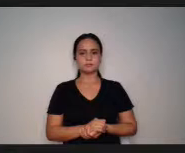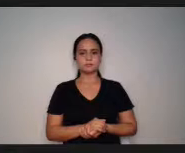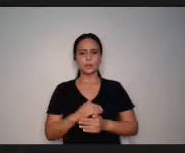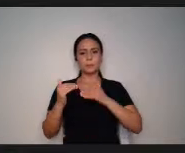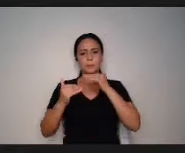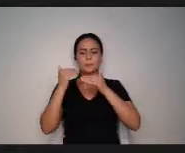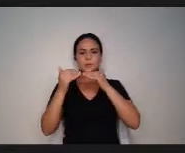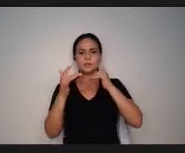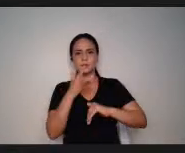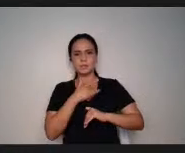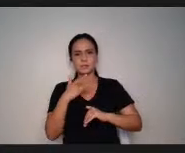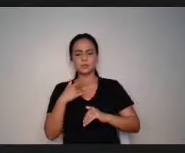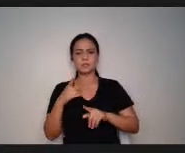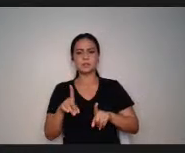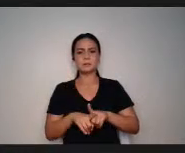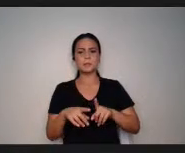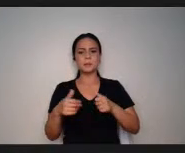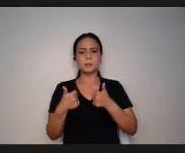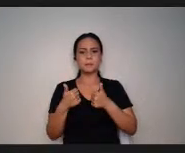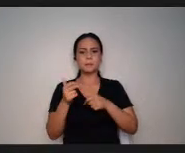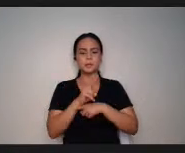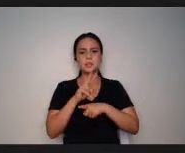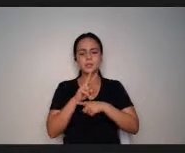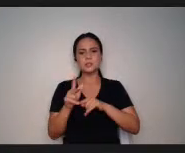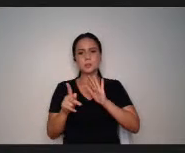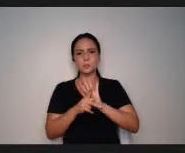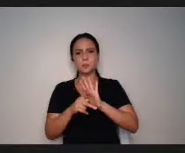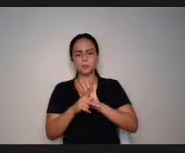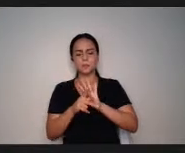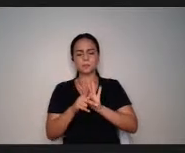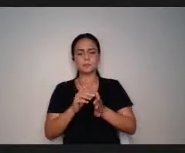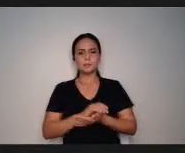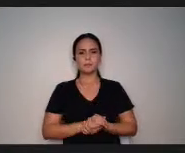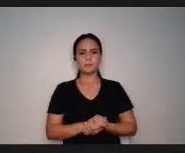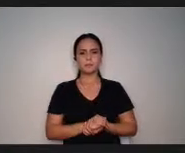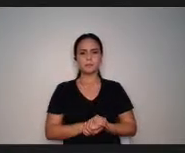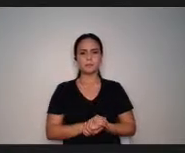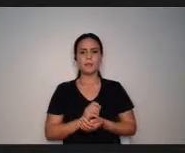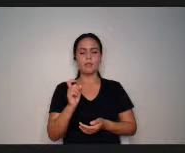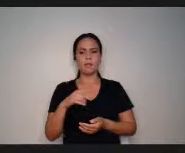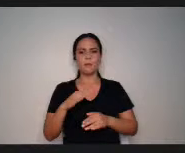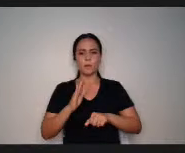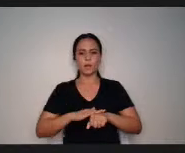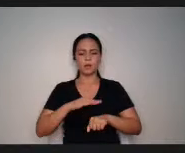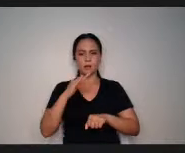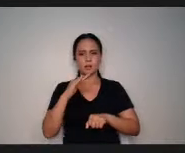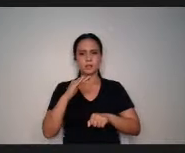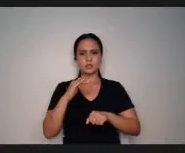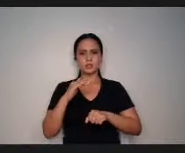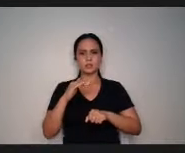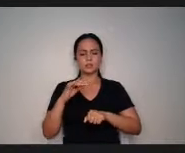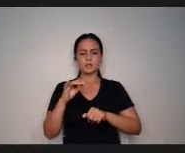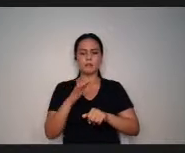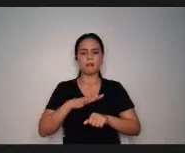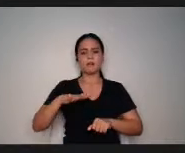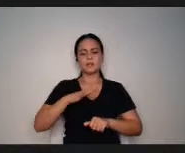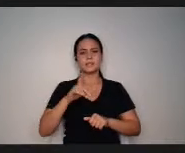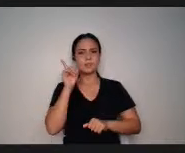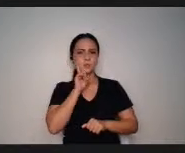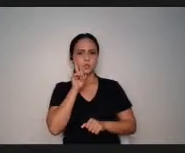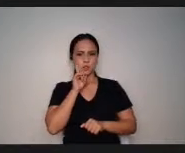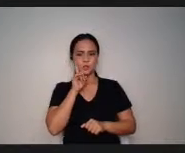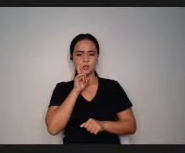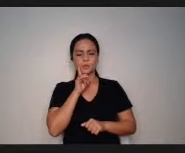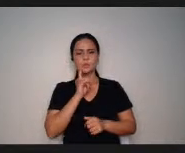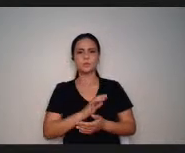obviously a major industry in the United States, as it may be in Brazil as well. Health promotion efforts within companies to